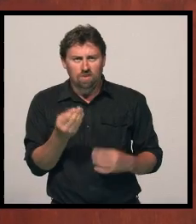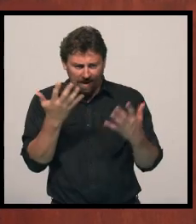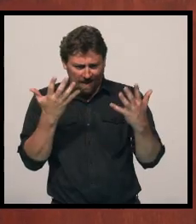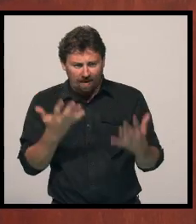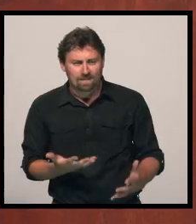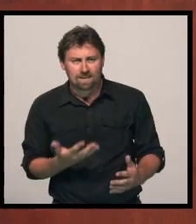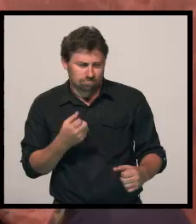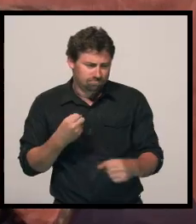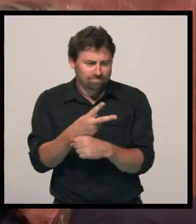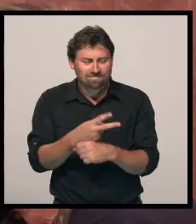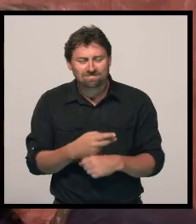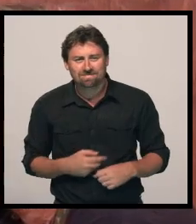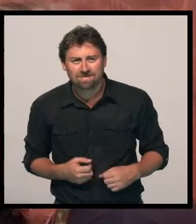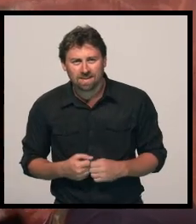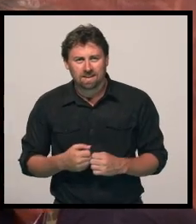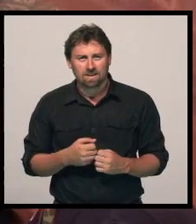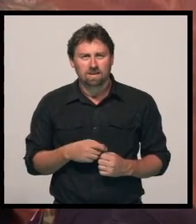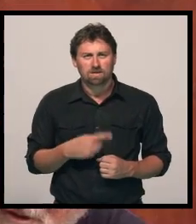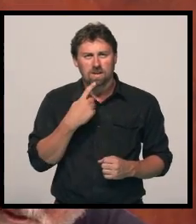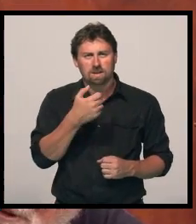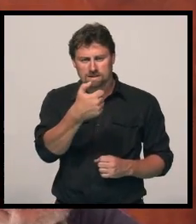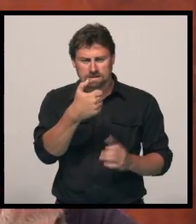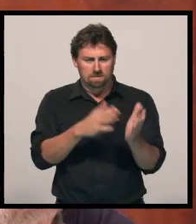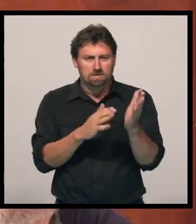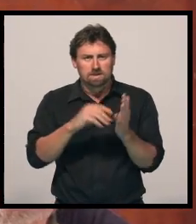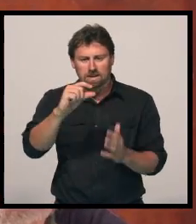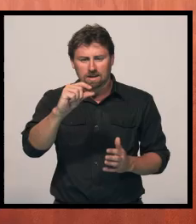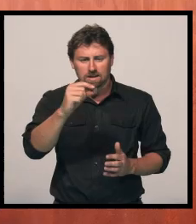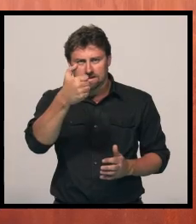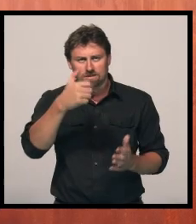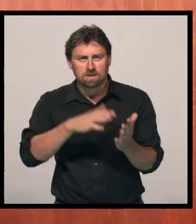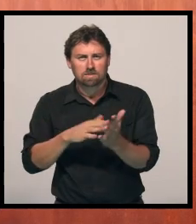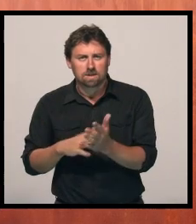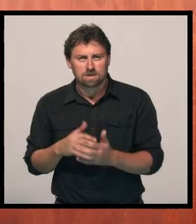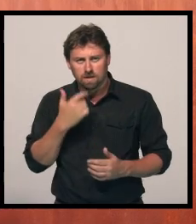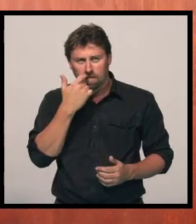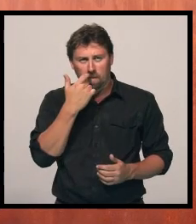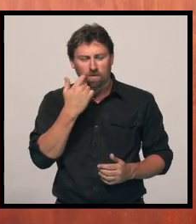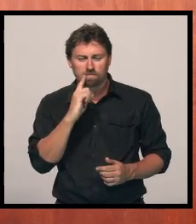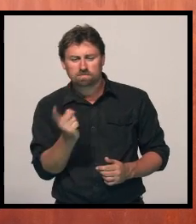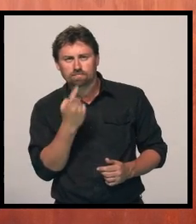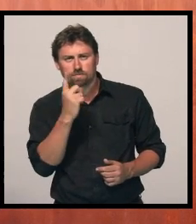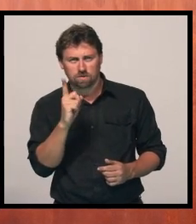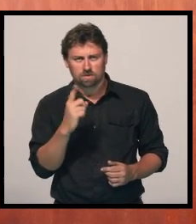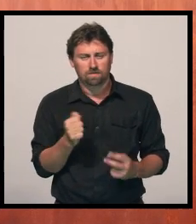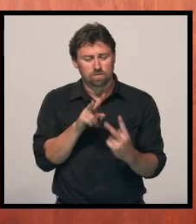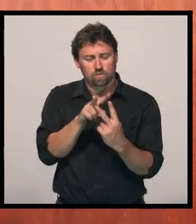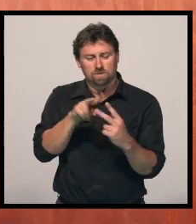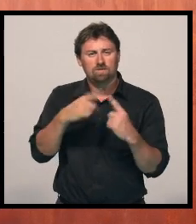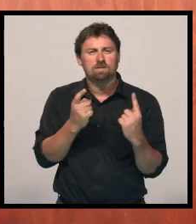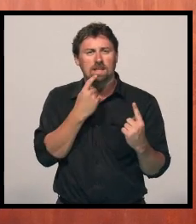my normal blade. 6 millimetre thick. Yeah. And is it high-speed steel or mild steel? We use two types of steel.